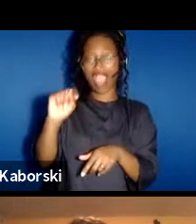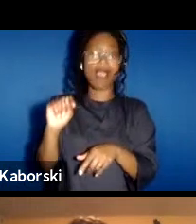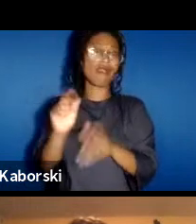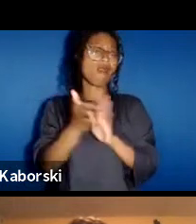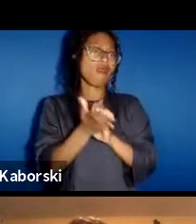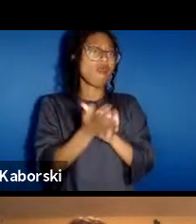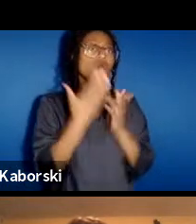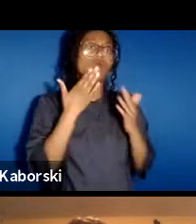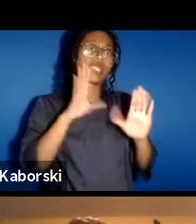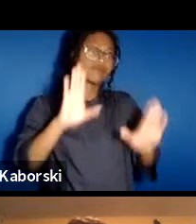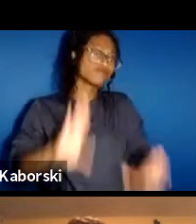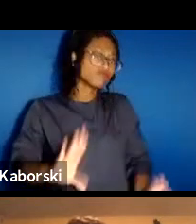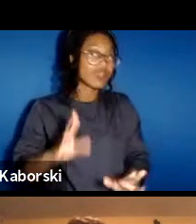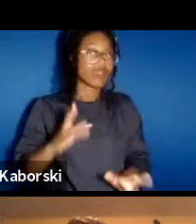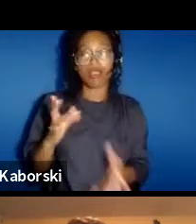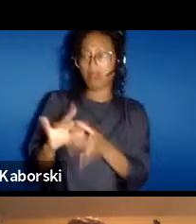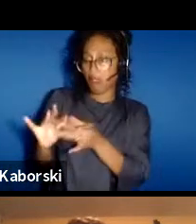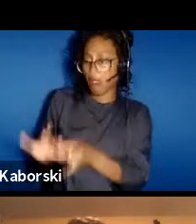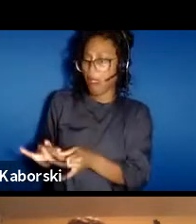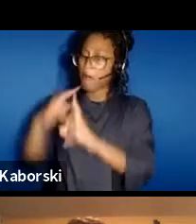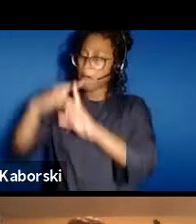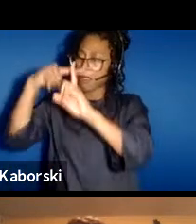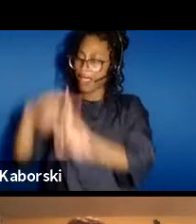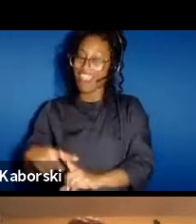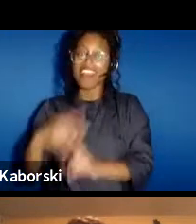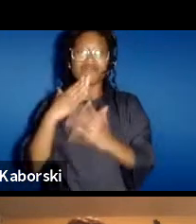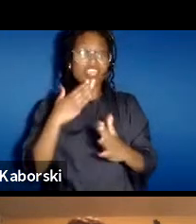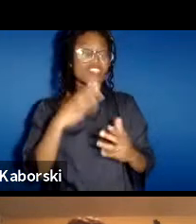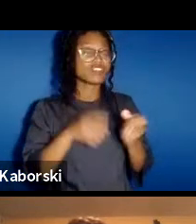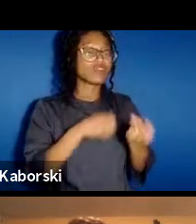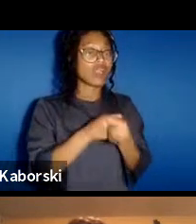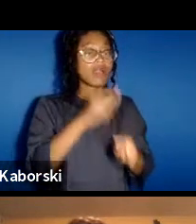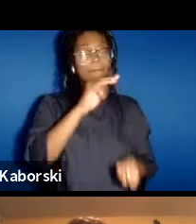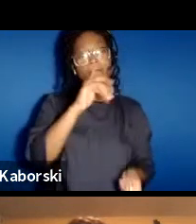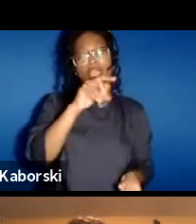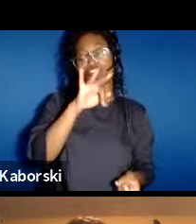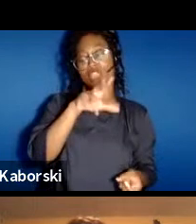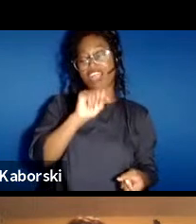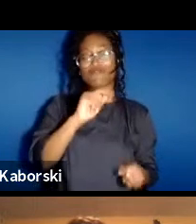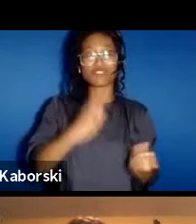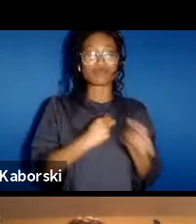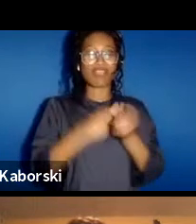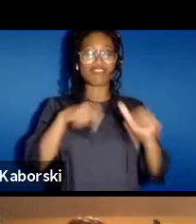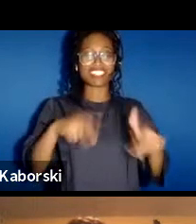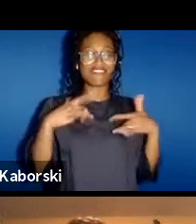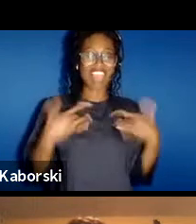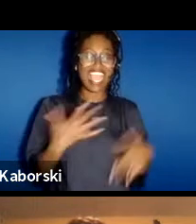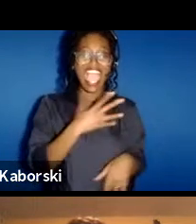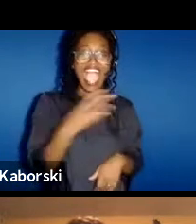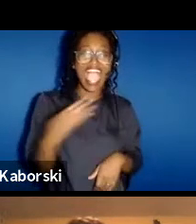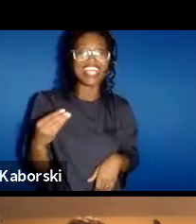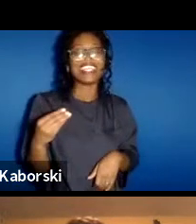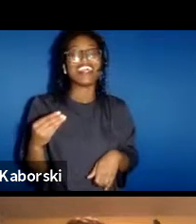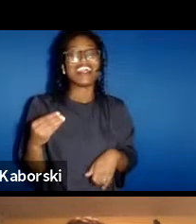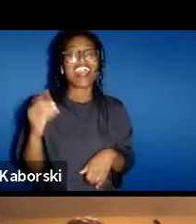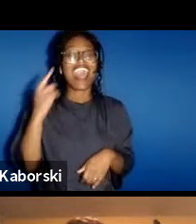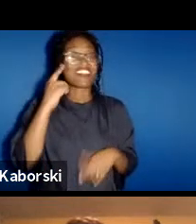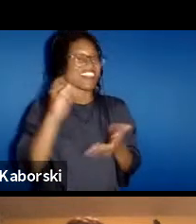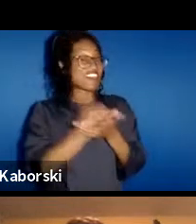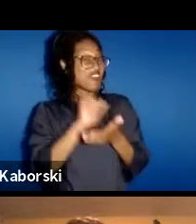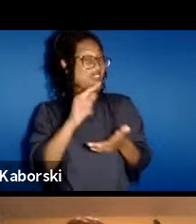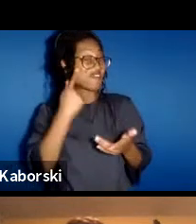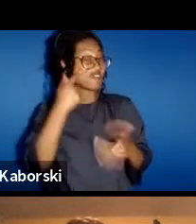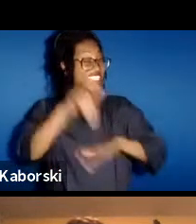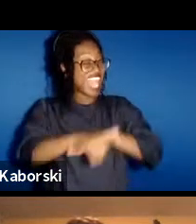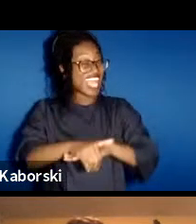I'd also just like to say thank you to our sponsors, Millcraft, for sponsoring this event. And I think that wraps it up for